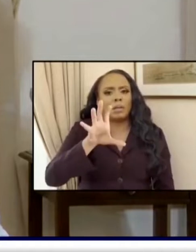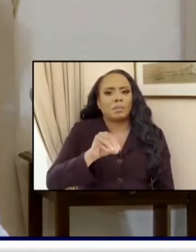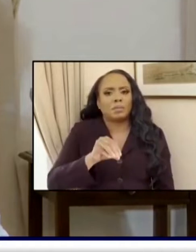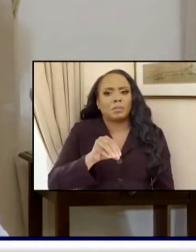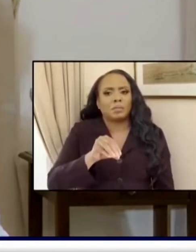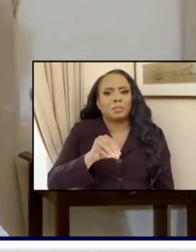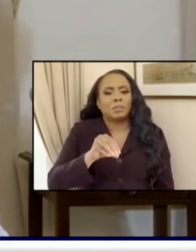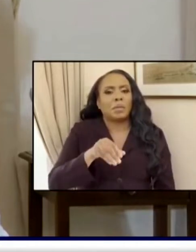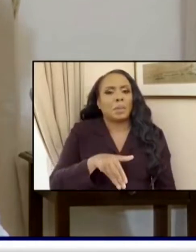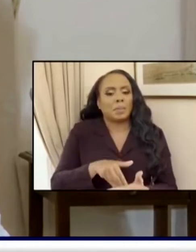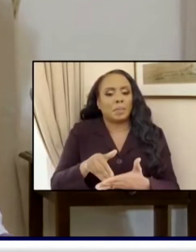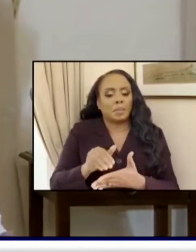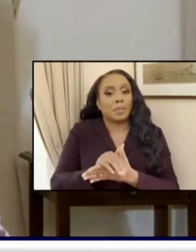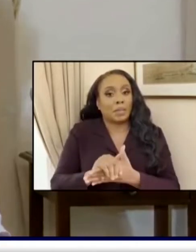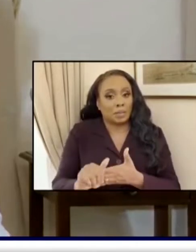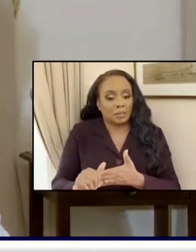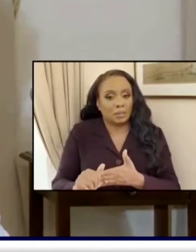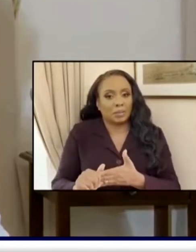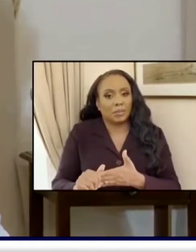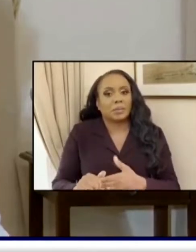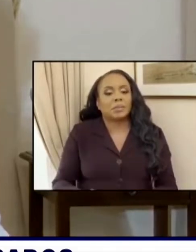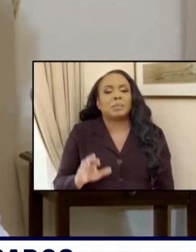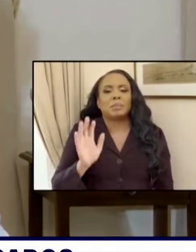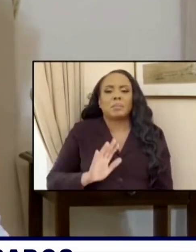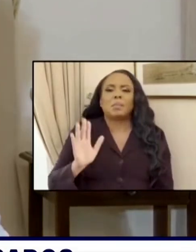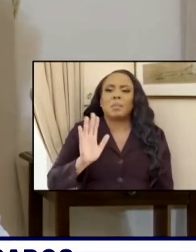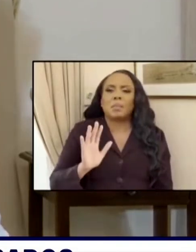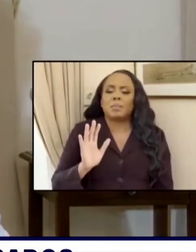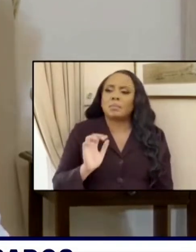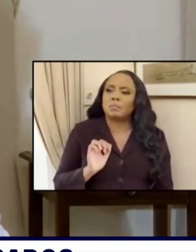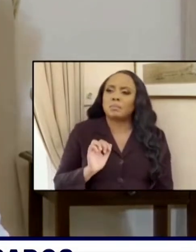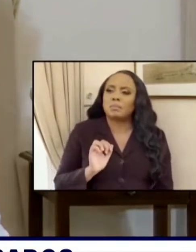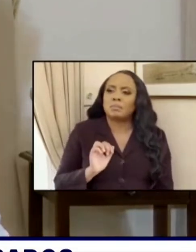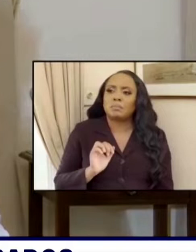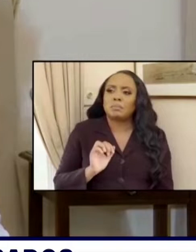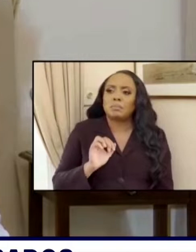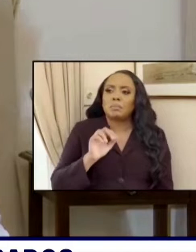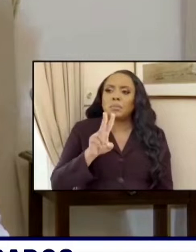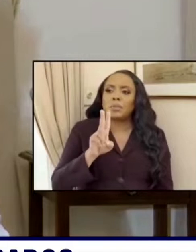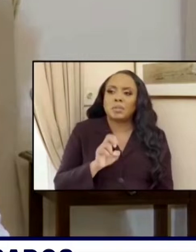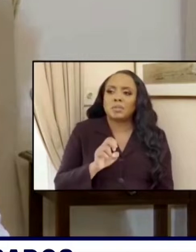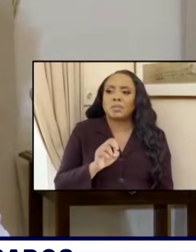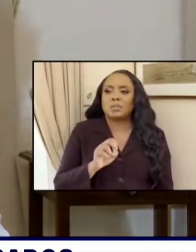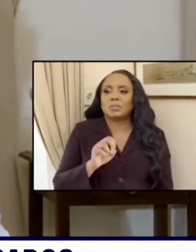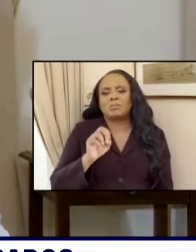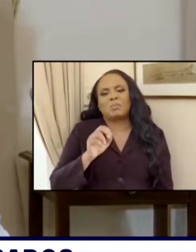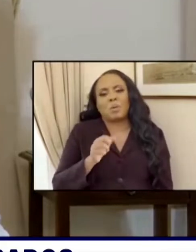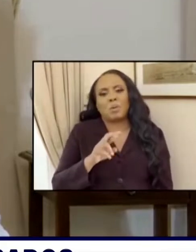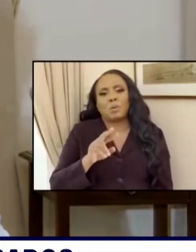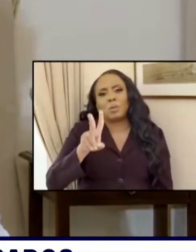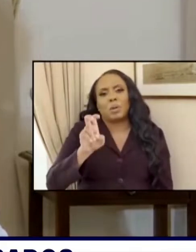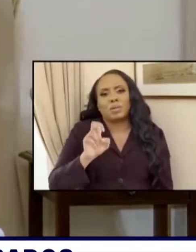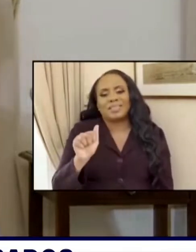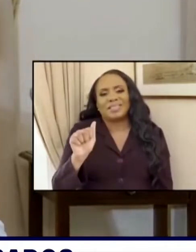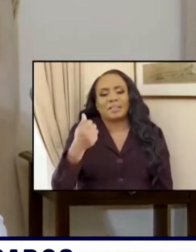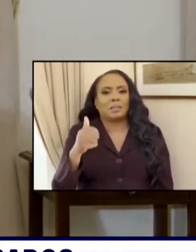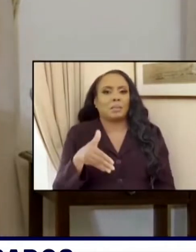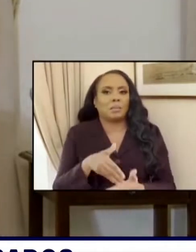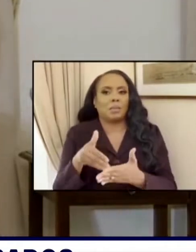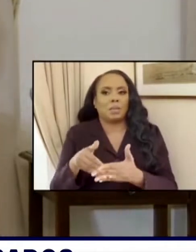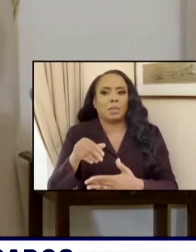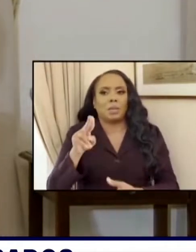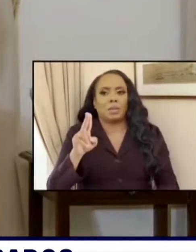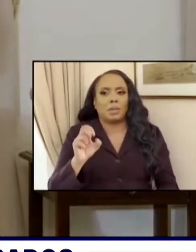150% of quota, and probably in the vicinity of 200 to 210 million US on top of